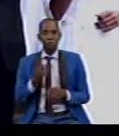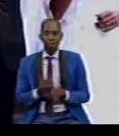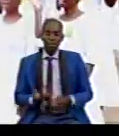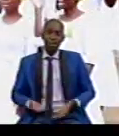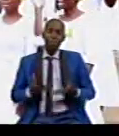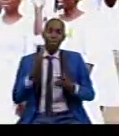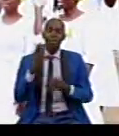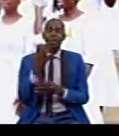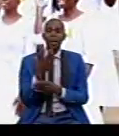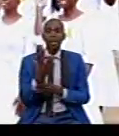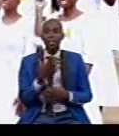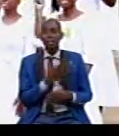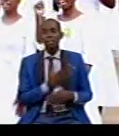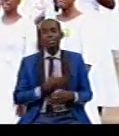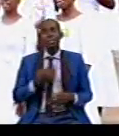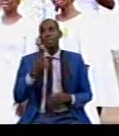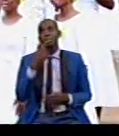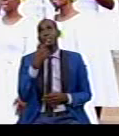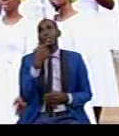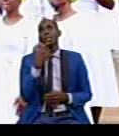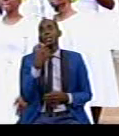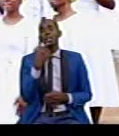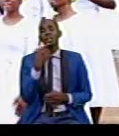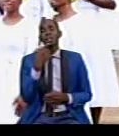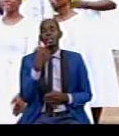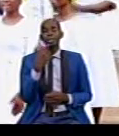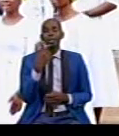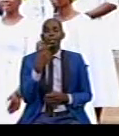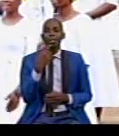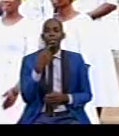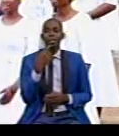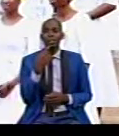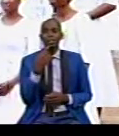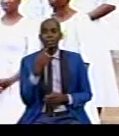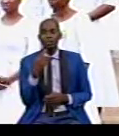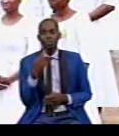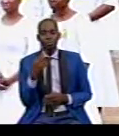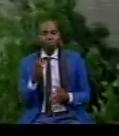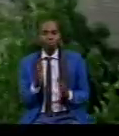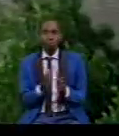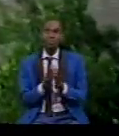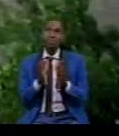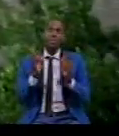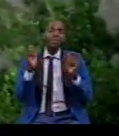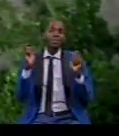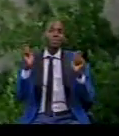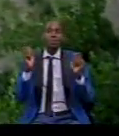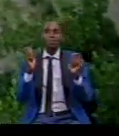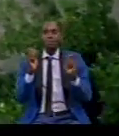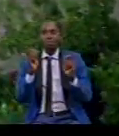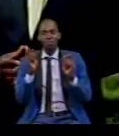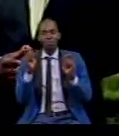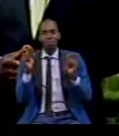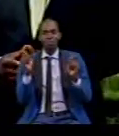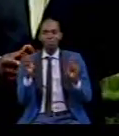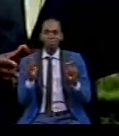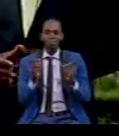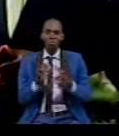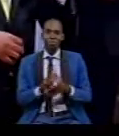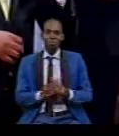We turn away from the darkness in our lives. We turn away from the